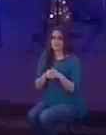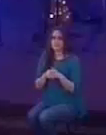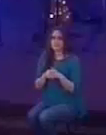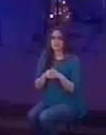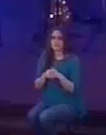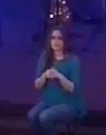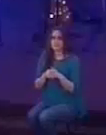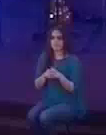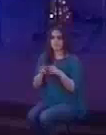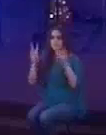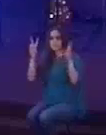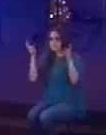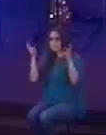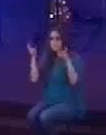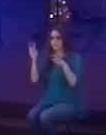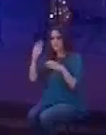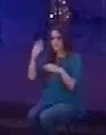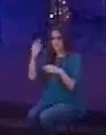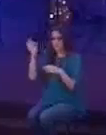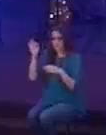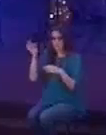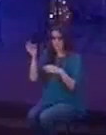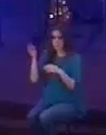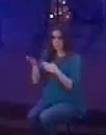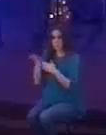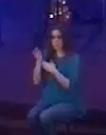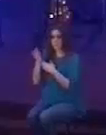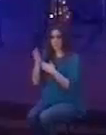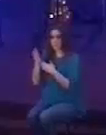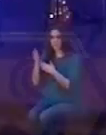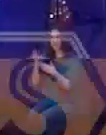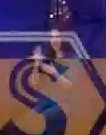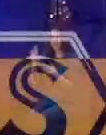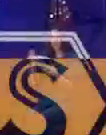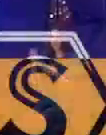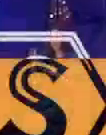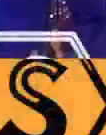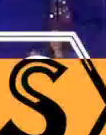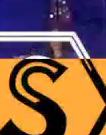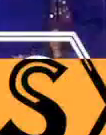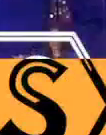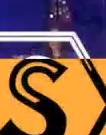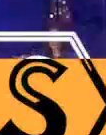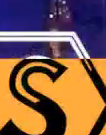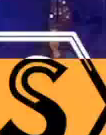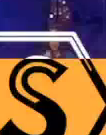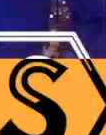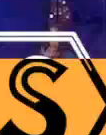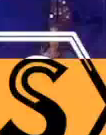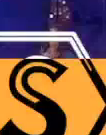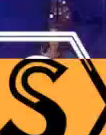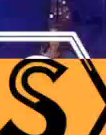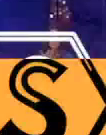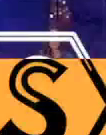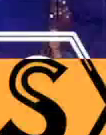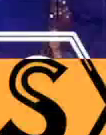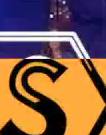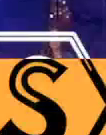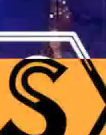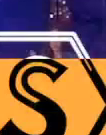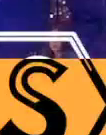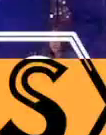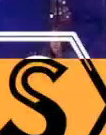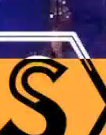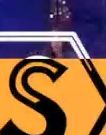And the title of the sermon this morning is Your Key Worn? And I know that you have keys that are worn because you use them a